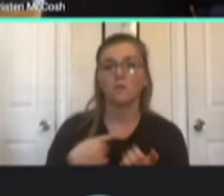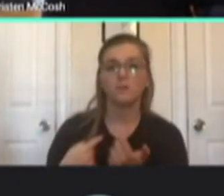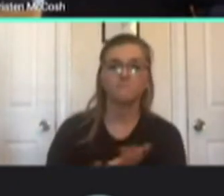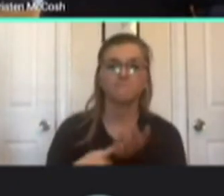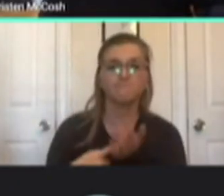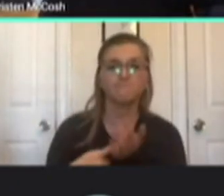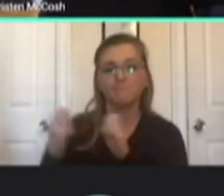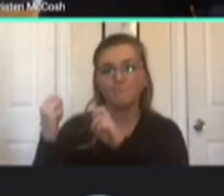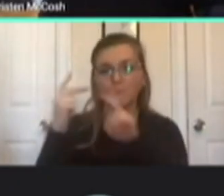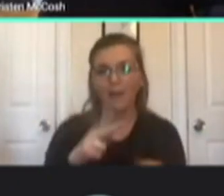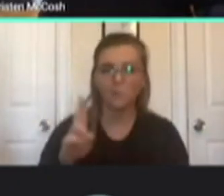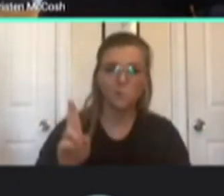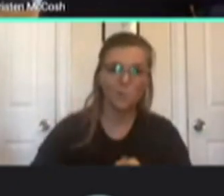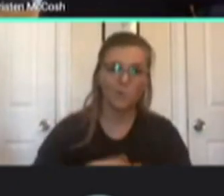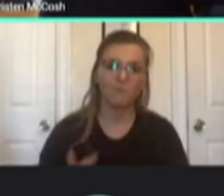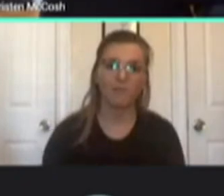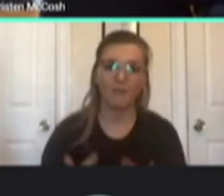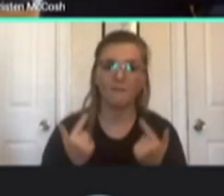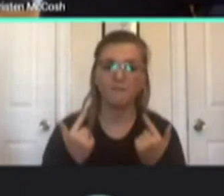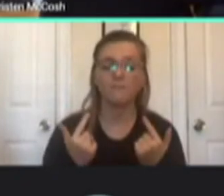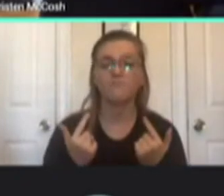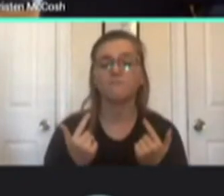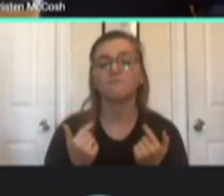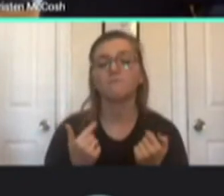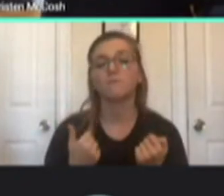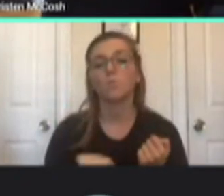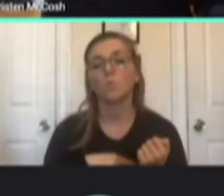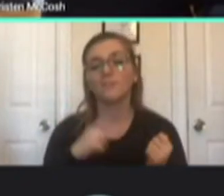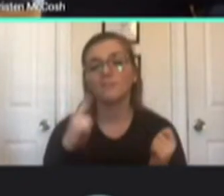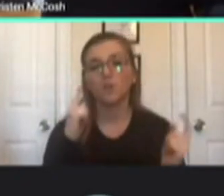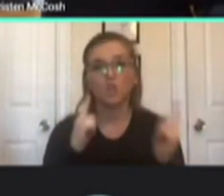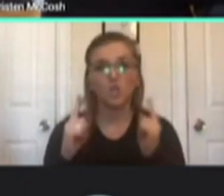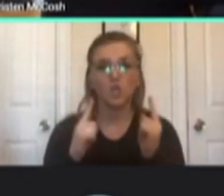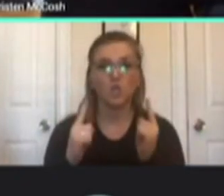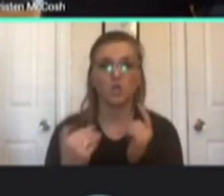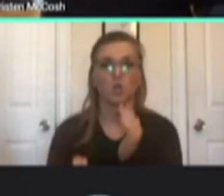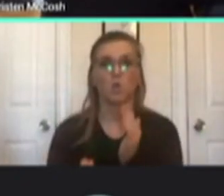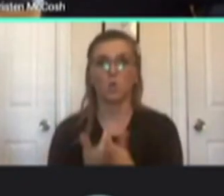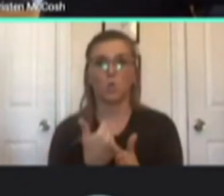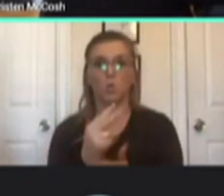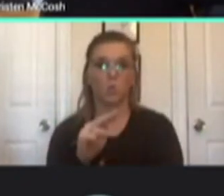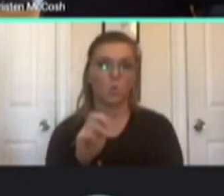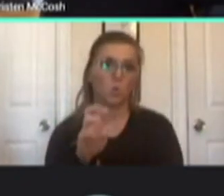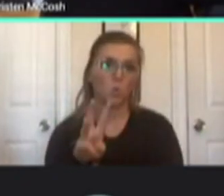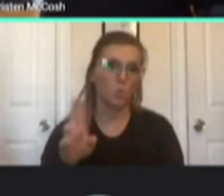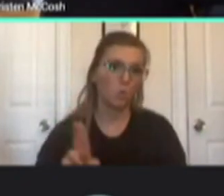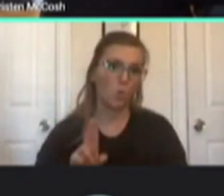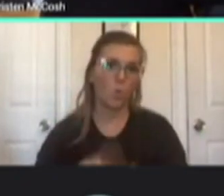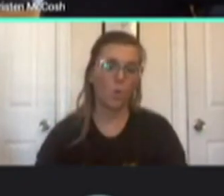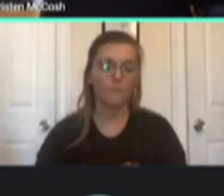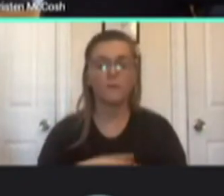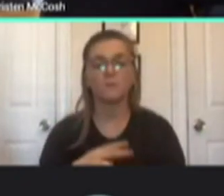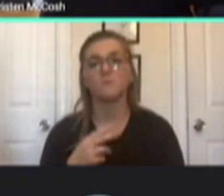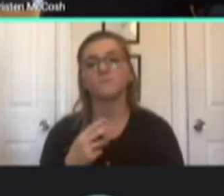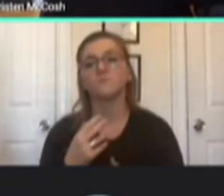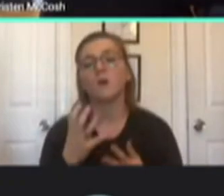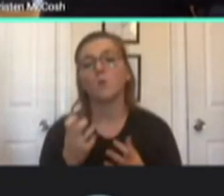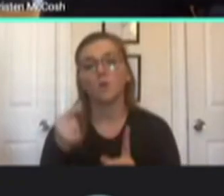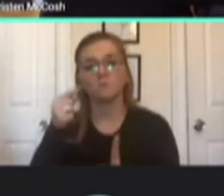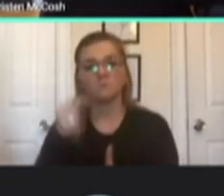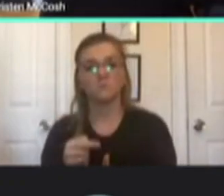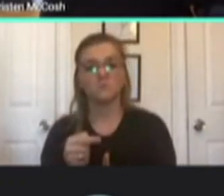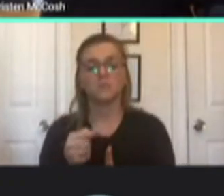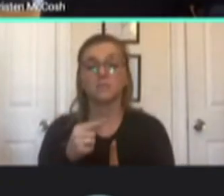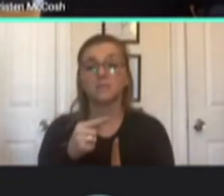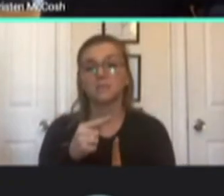to normal, and we've heard a lot of people say there'll be a new normal, and we just want to point out that instead of focusing on the